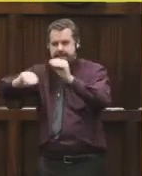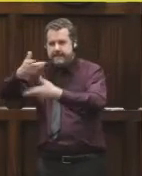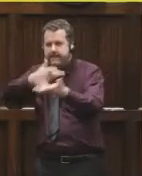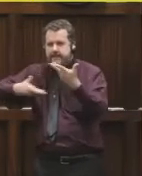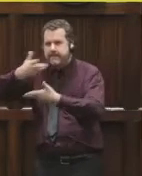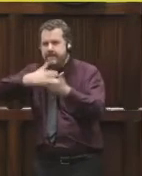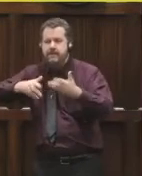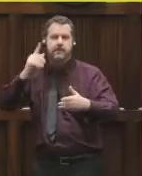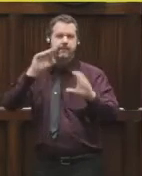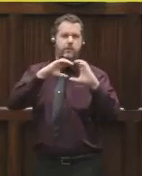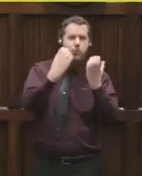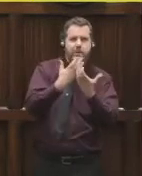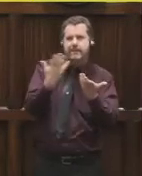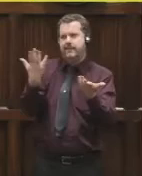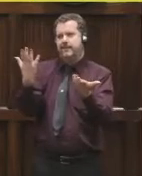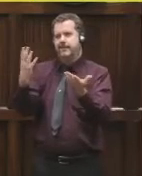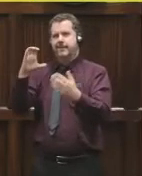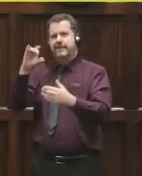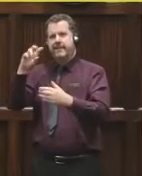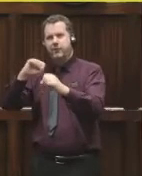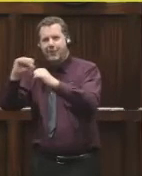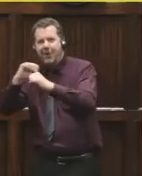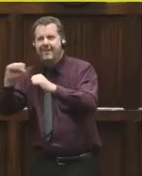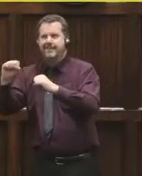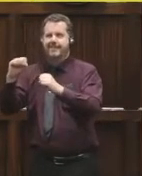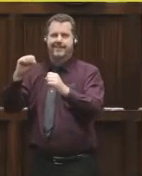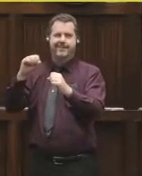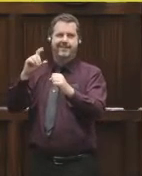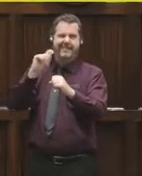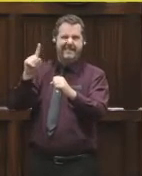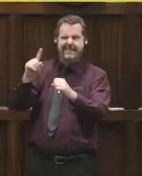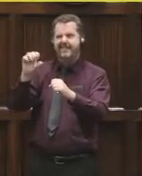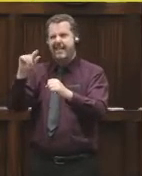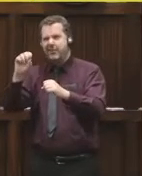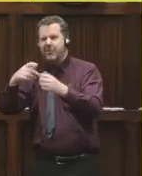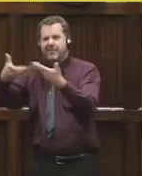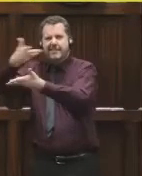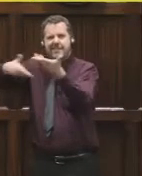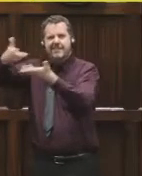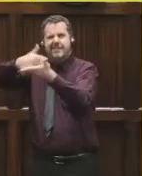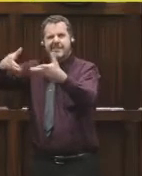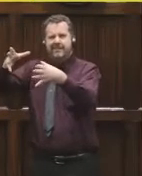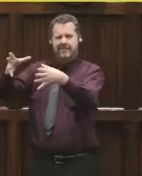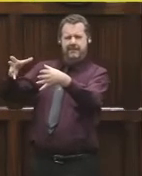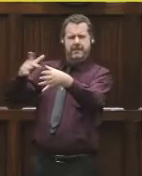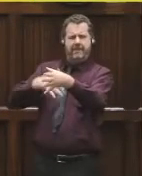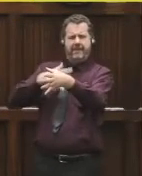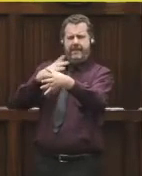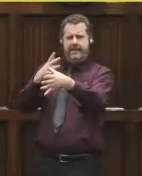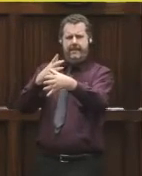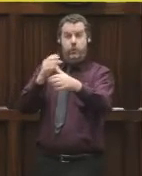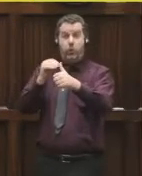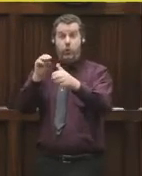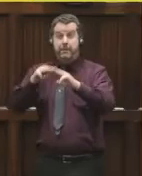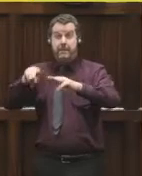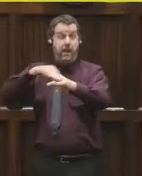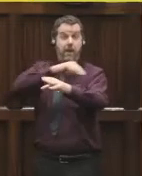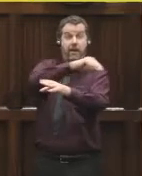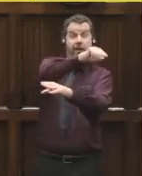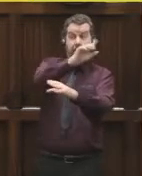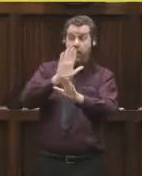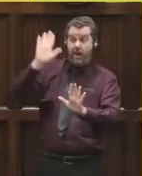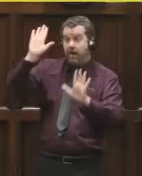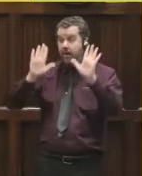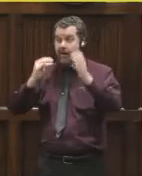deaf community and the civil service, that there was maybe a feeling that anybody else who kind of made suggestions outside of